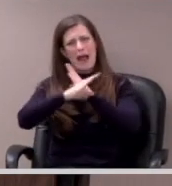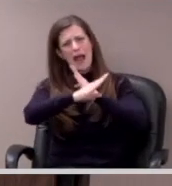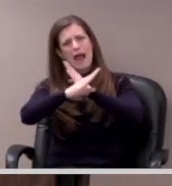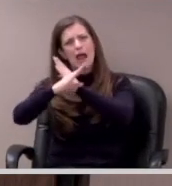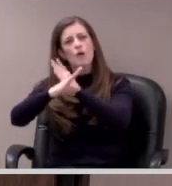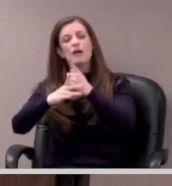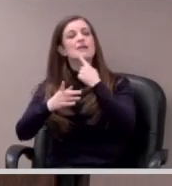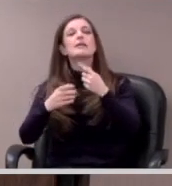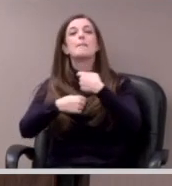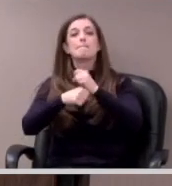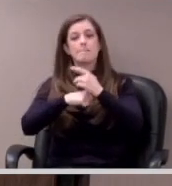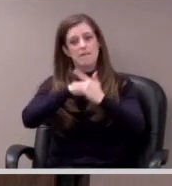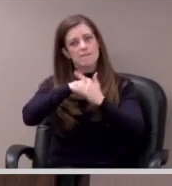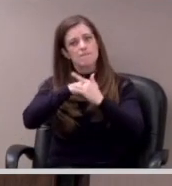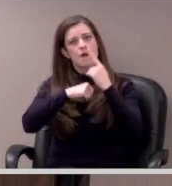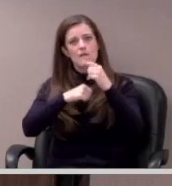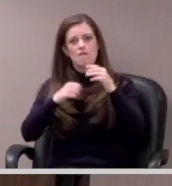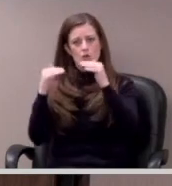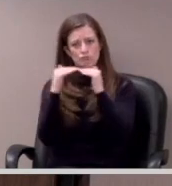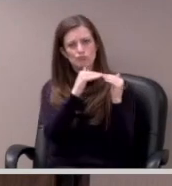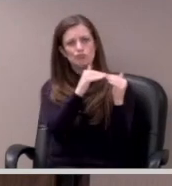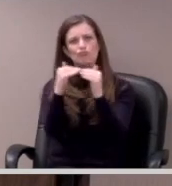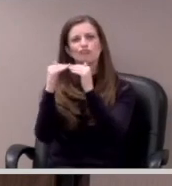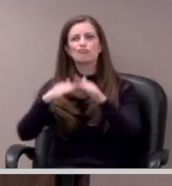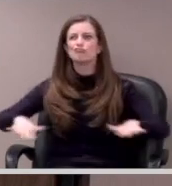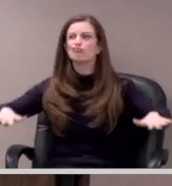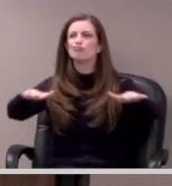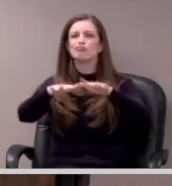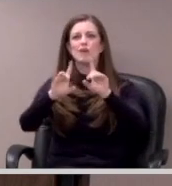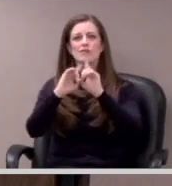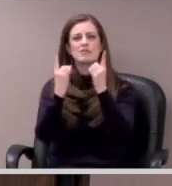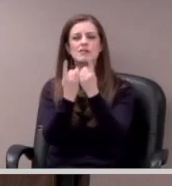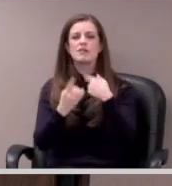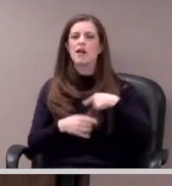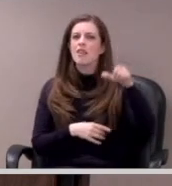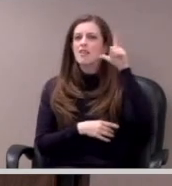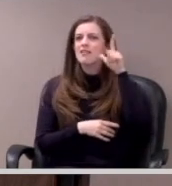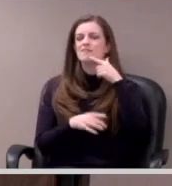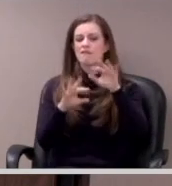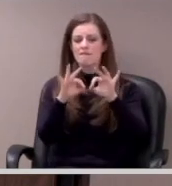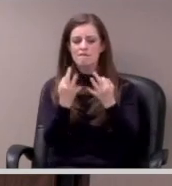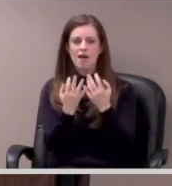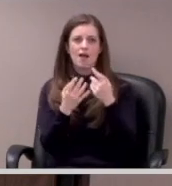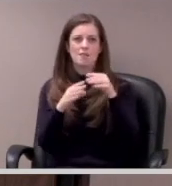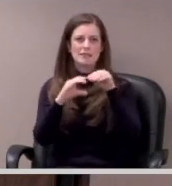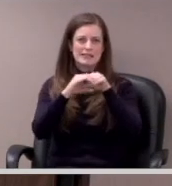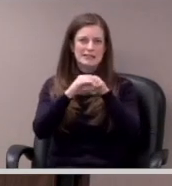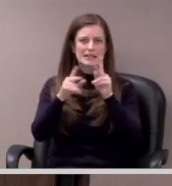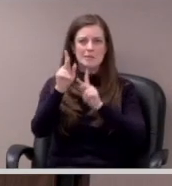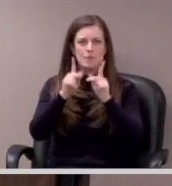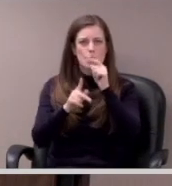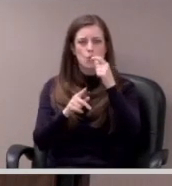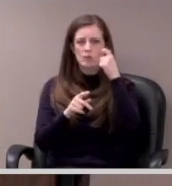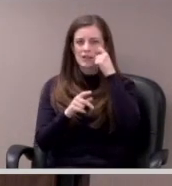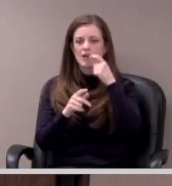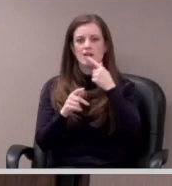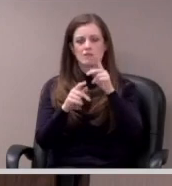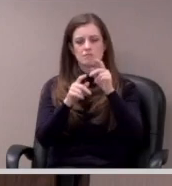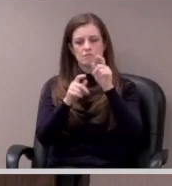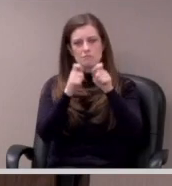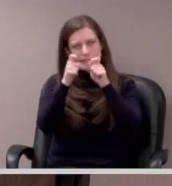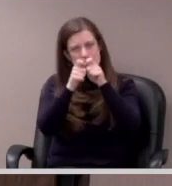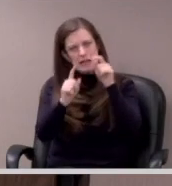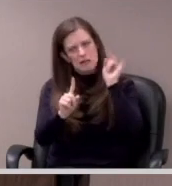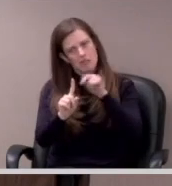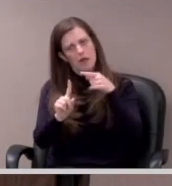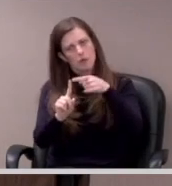for equity across the district and listening to our families, our stakeholders of color in particular, because they are closest